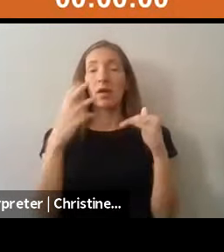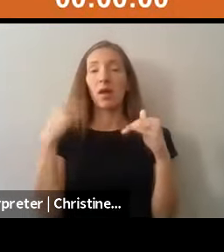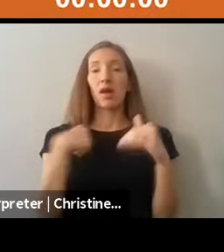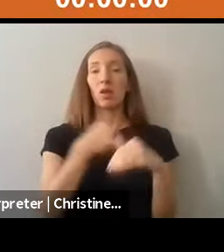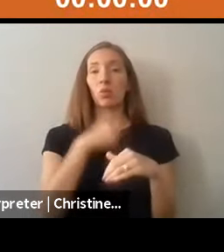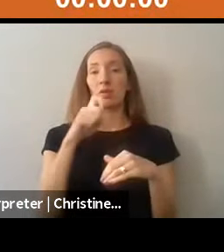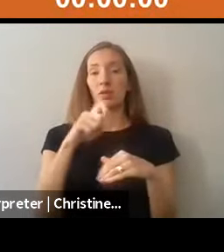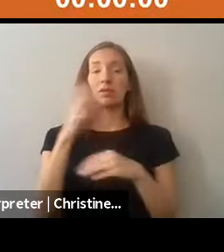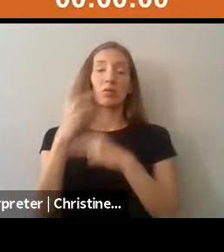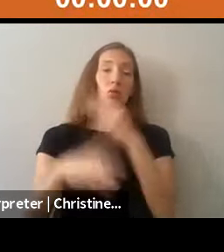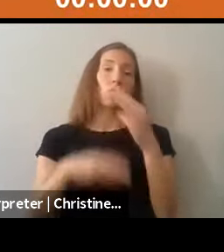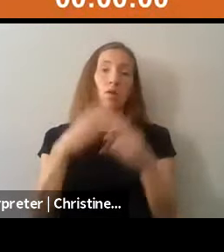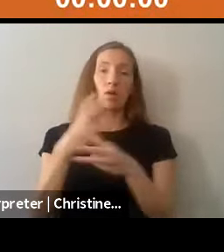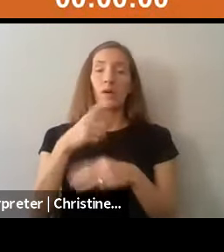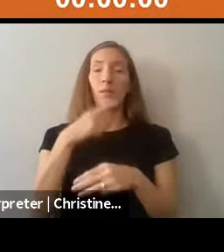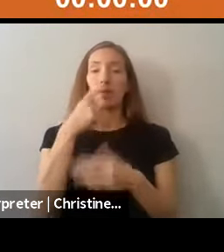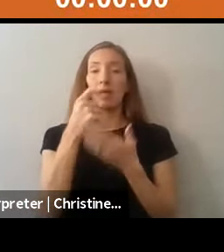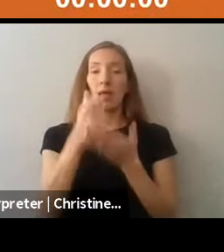health issue. Thank you.